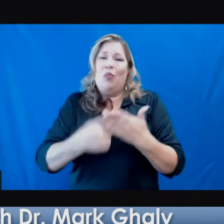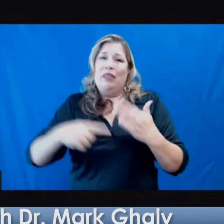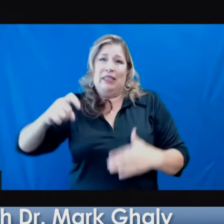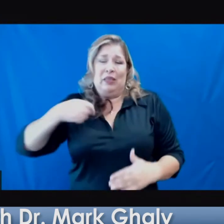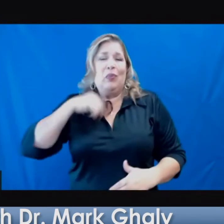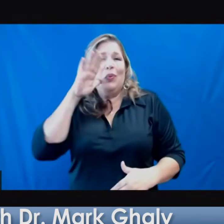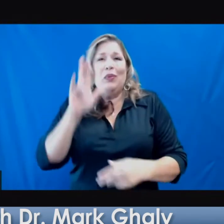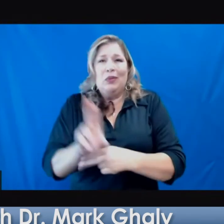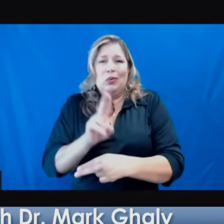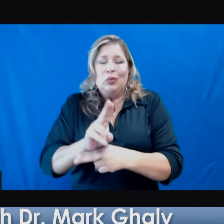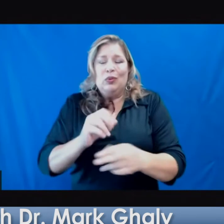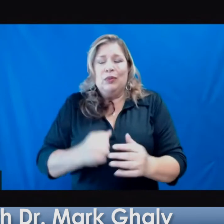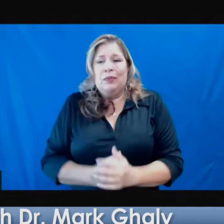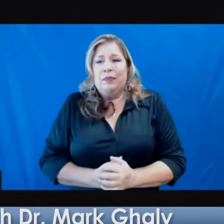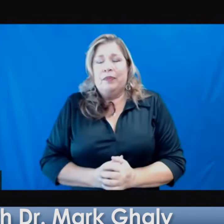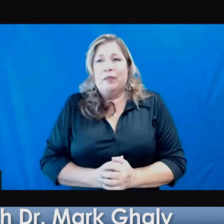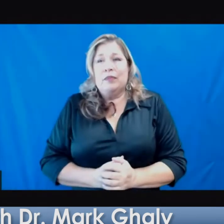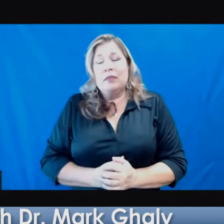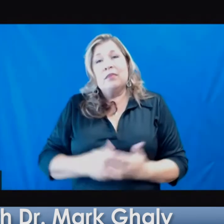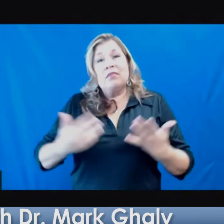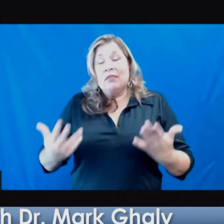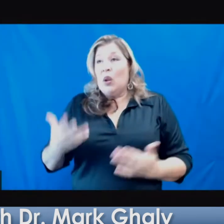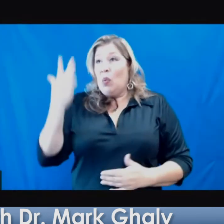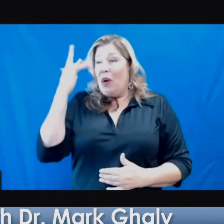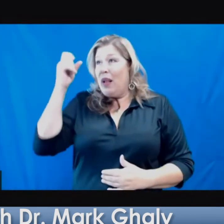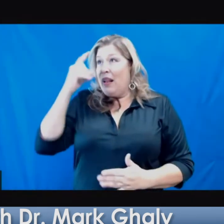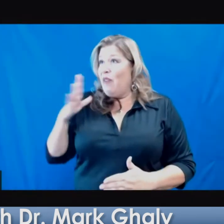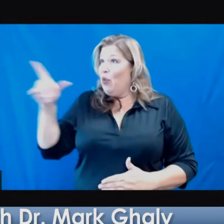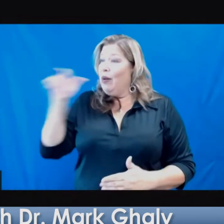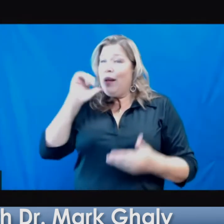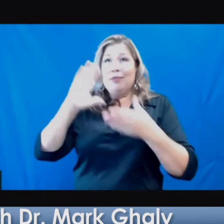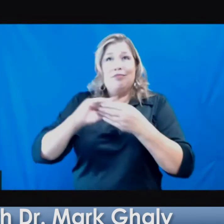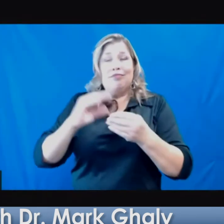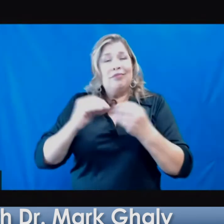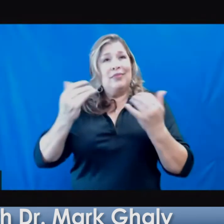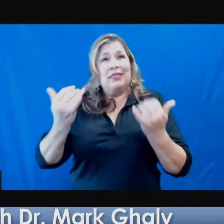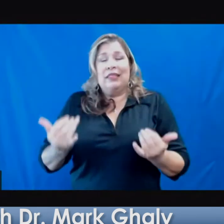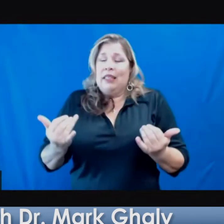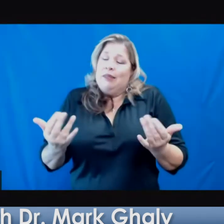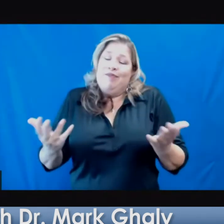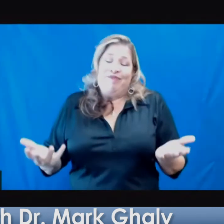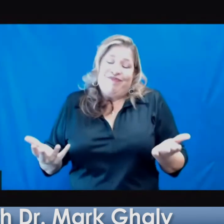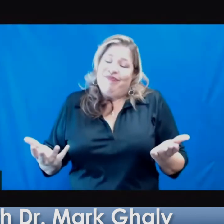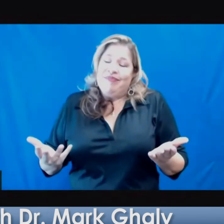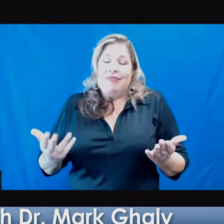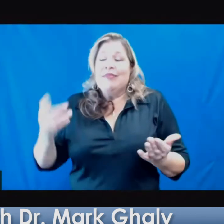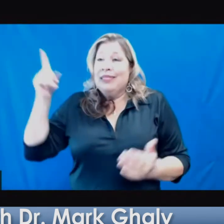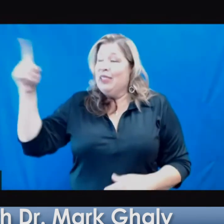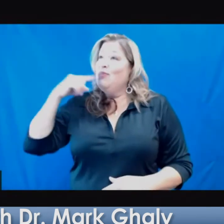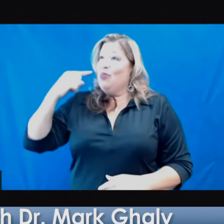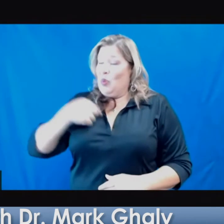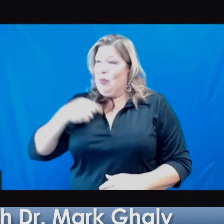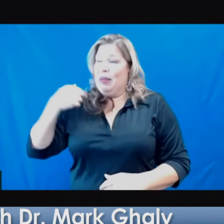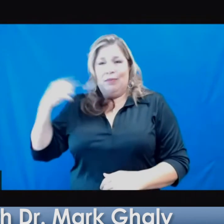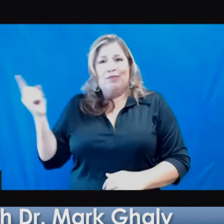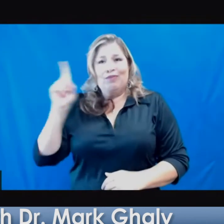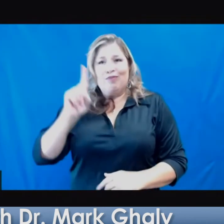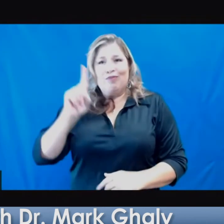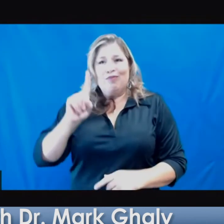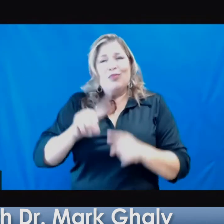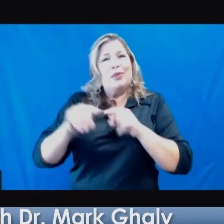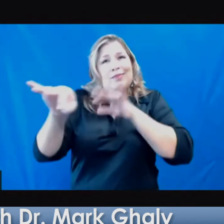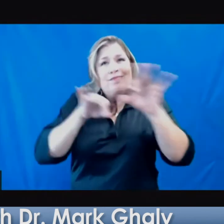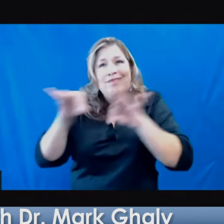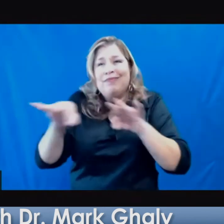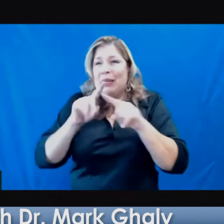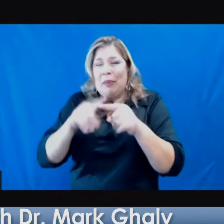As for the governor presenting today, certainly, at his guidance, I'm here talking about the data and science and